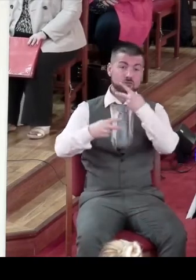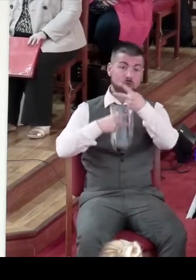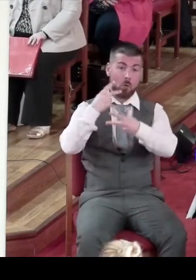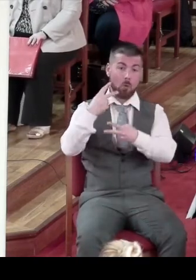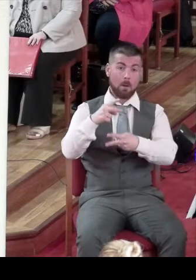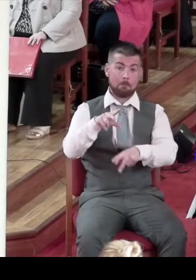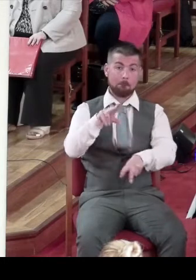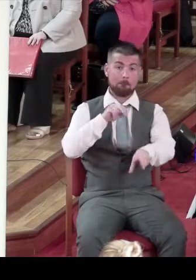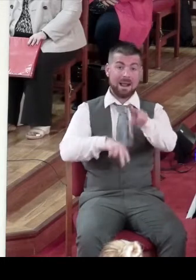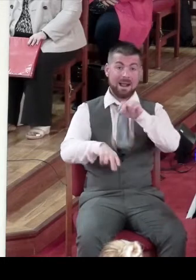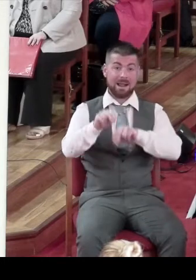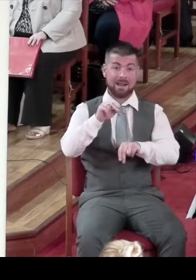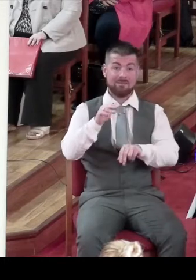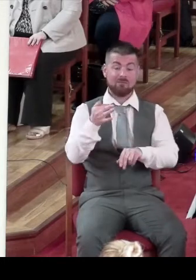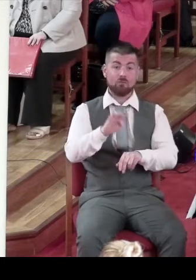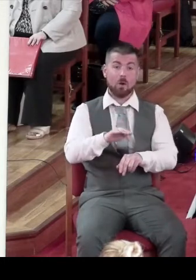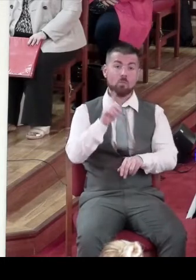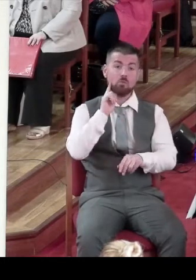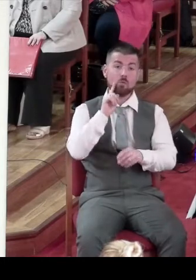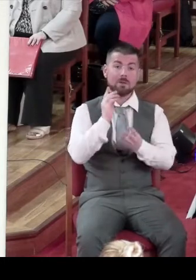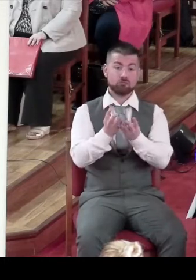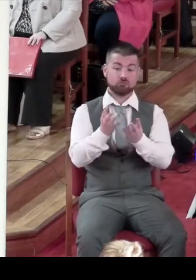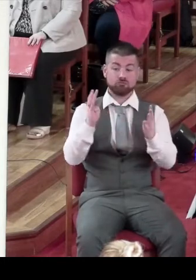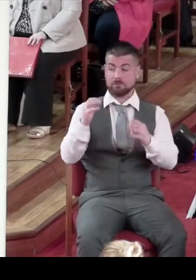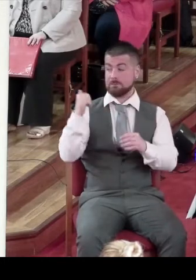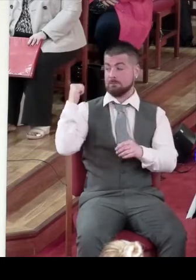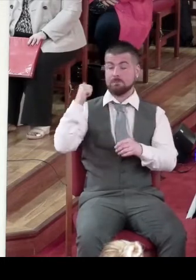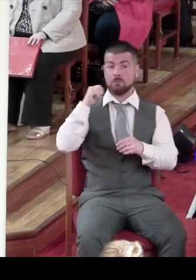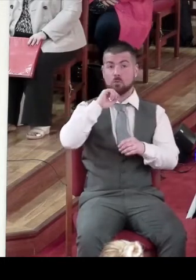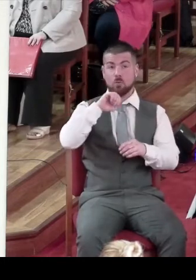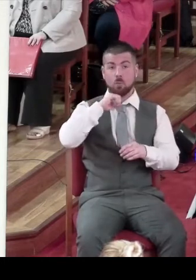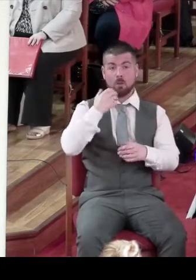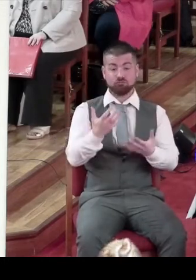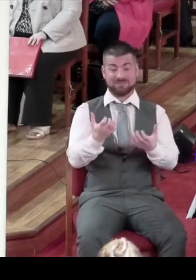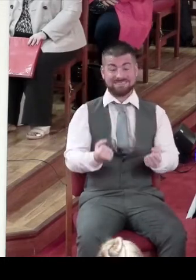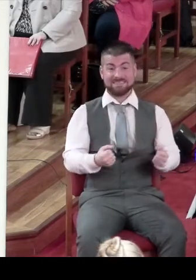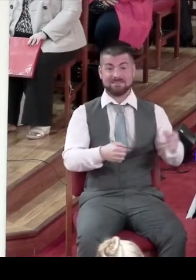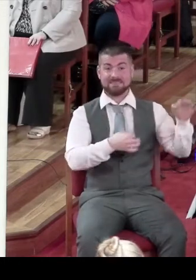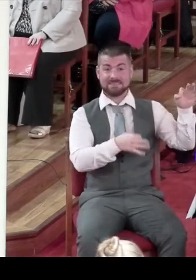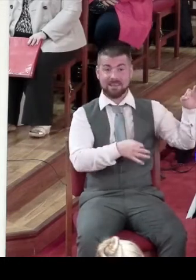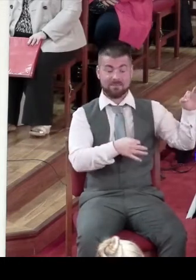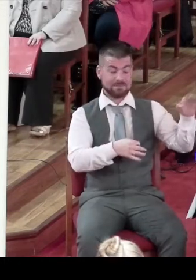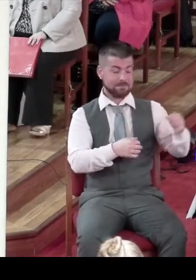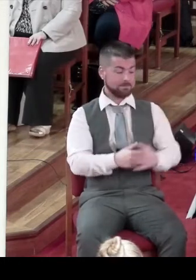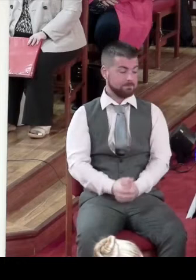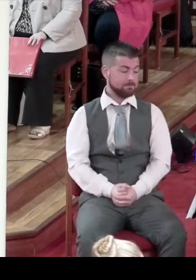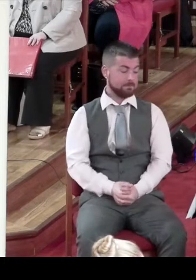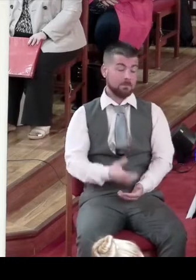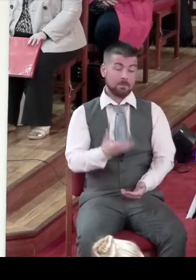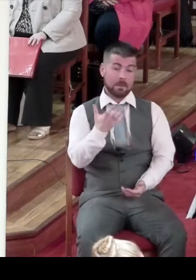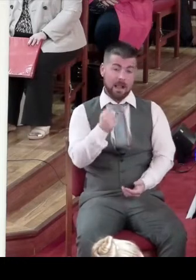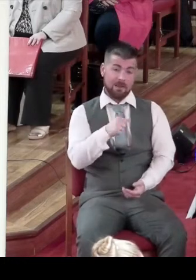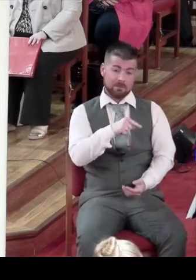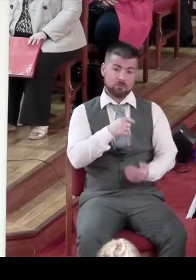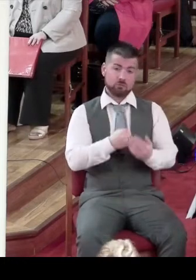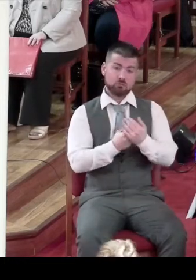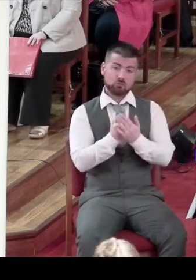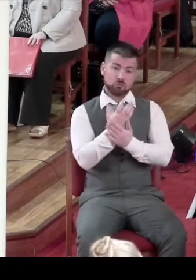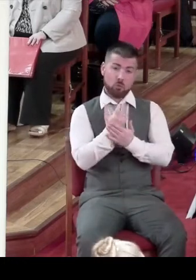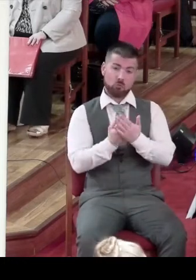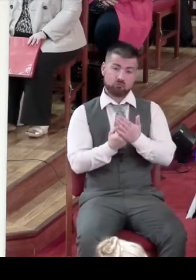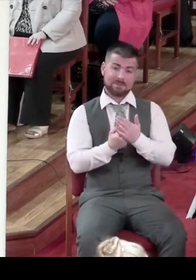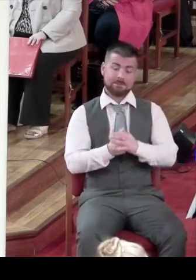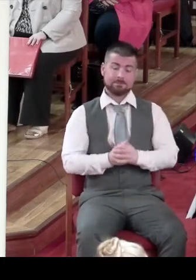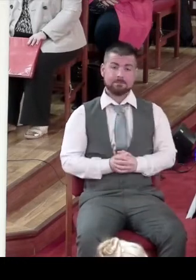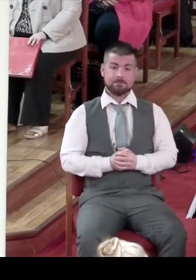been chosen by the ladies who are to receive their long service certificates. And there's a wee bit of a story behind many of